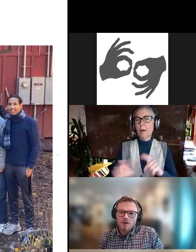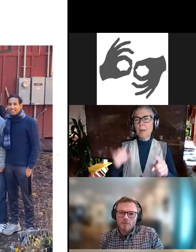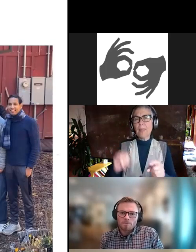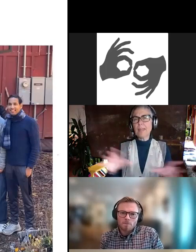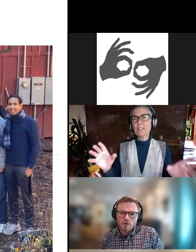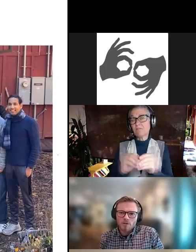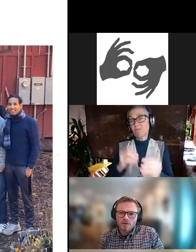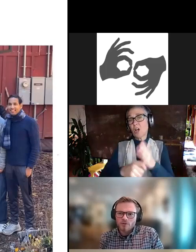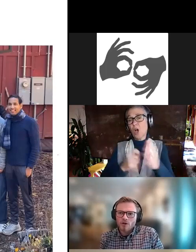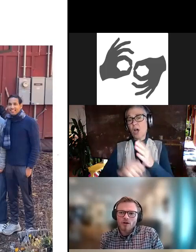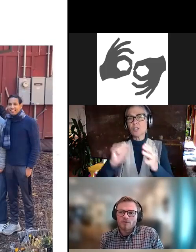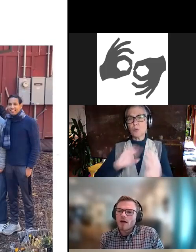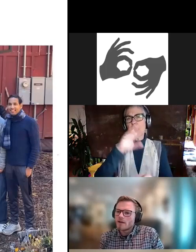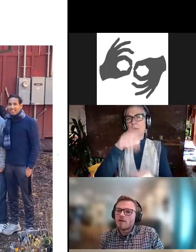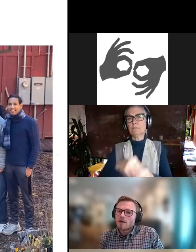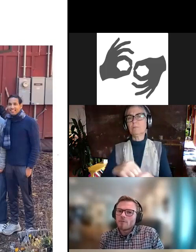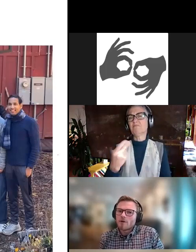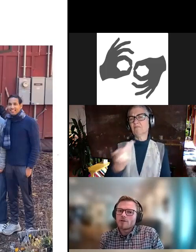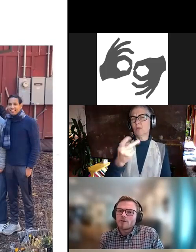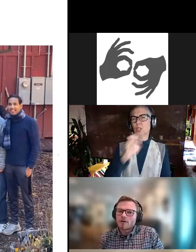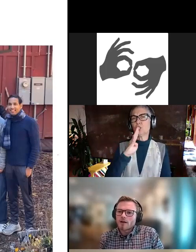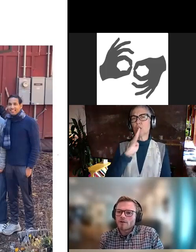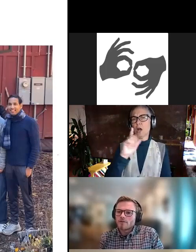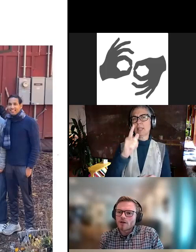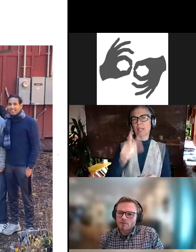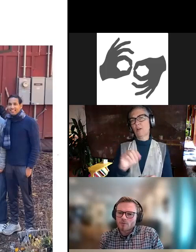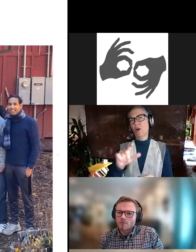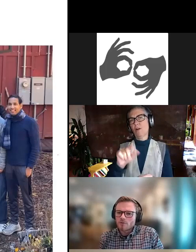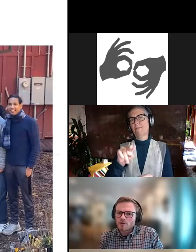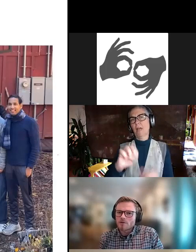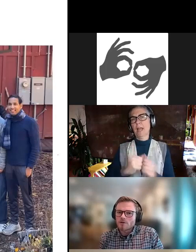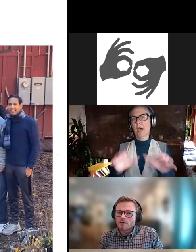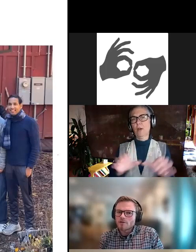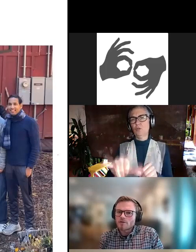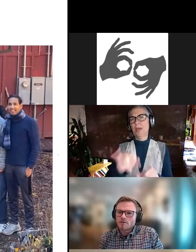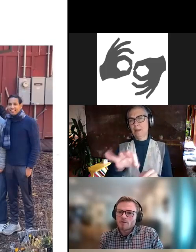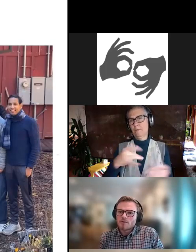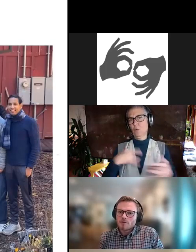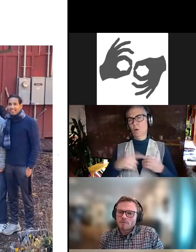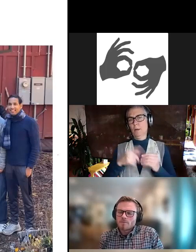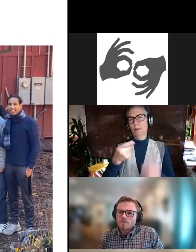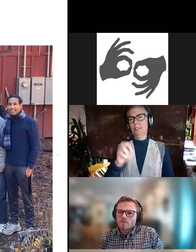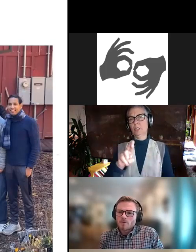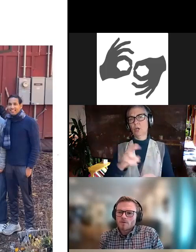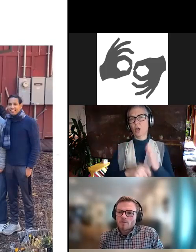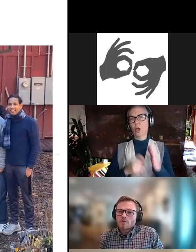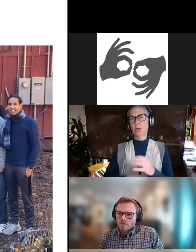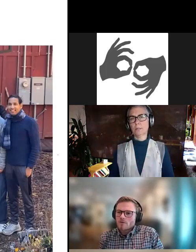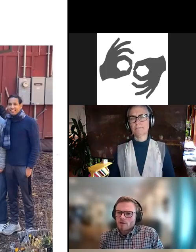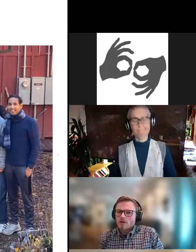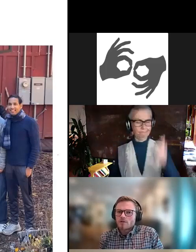cost. We can definitely talk offline about how to do that if you're worried about the PCR cost. Cool. Thank